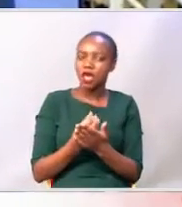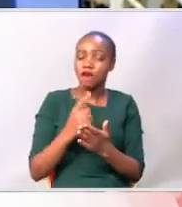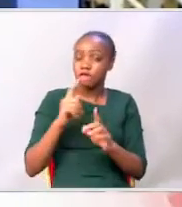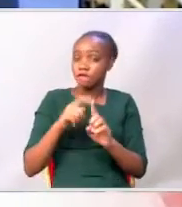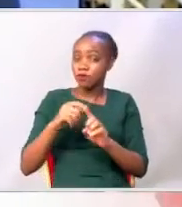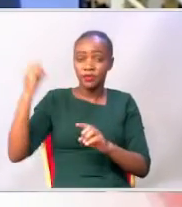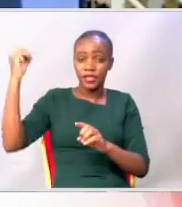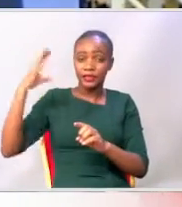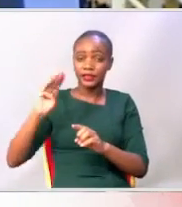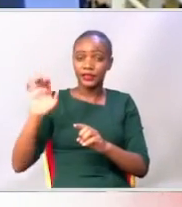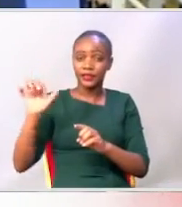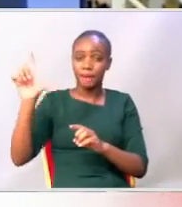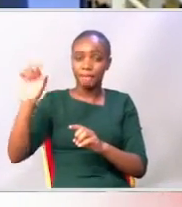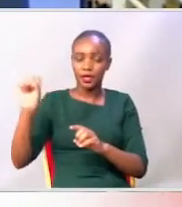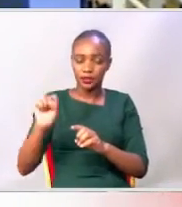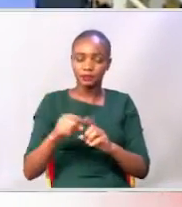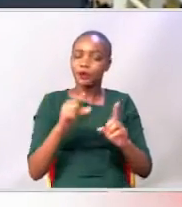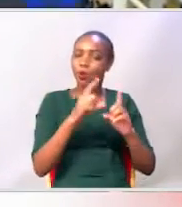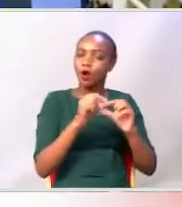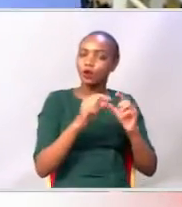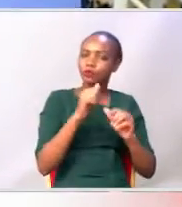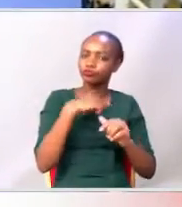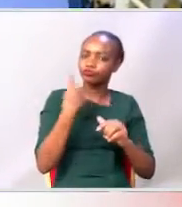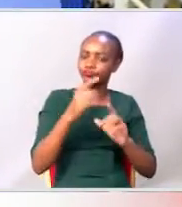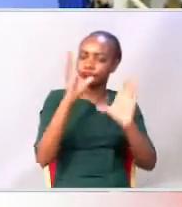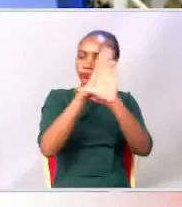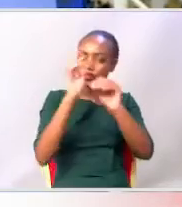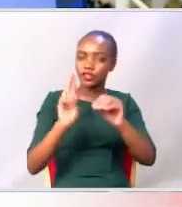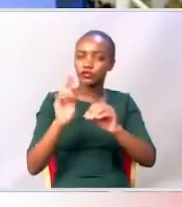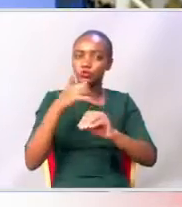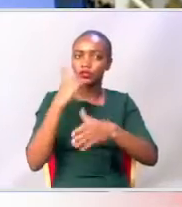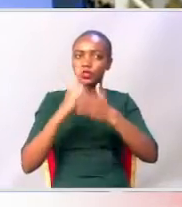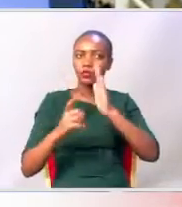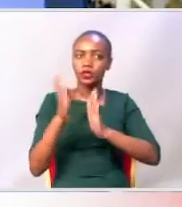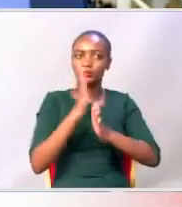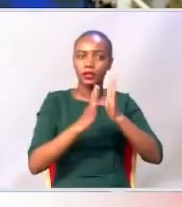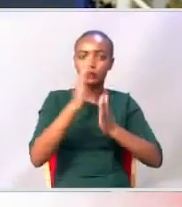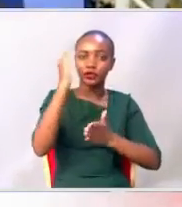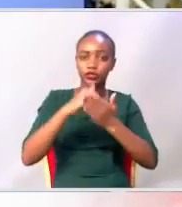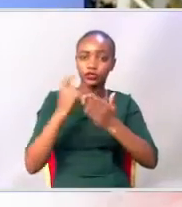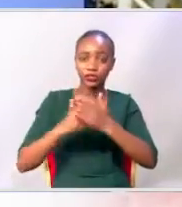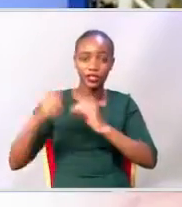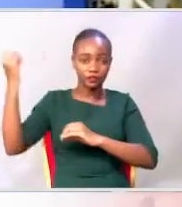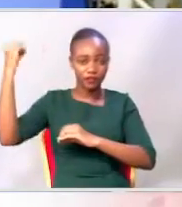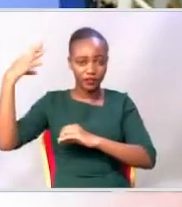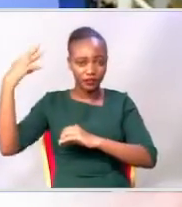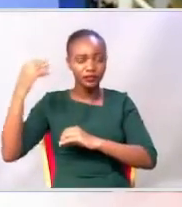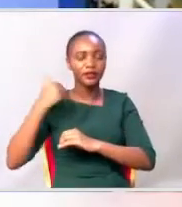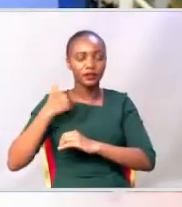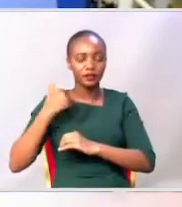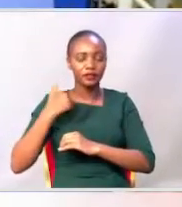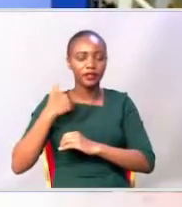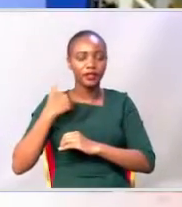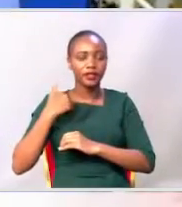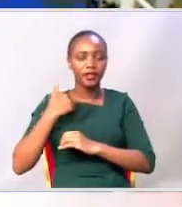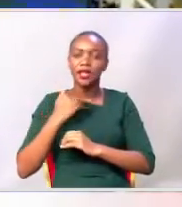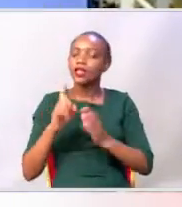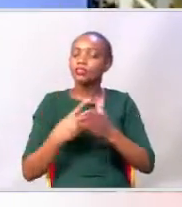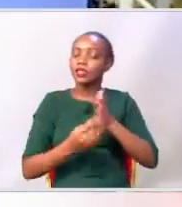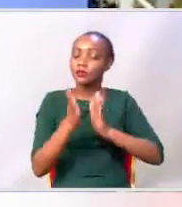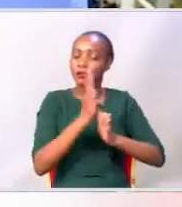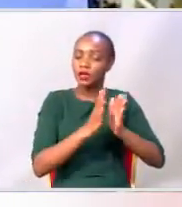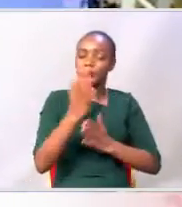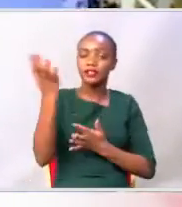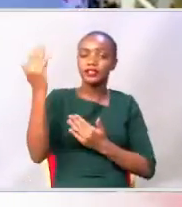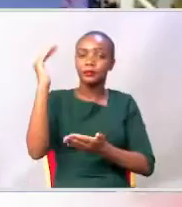to President Uhuru Kenyatta, who says that plans to reduce the cost of electricity are at an advanced stage. The plan set